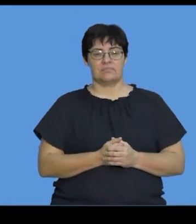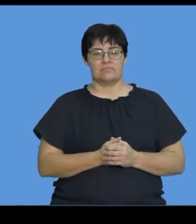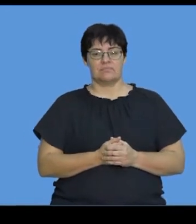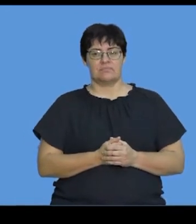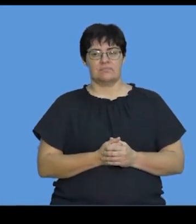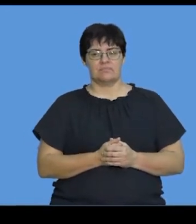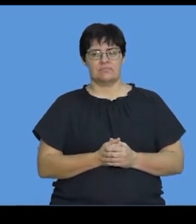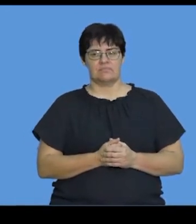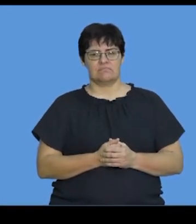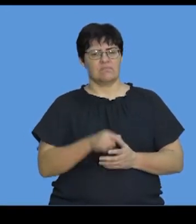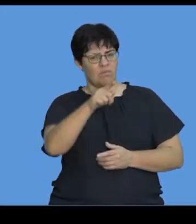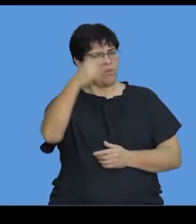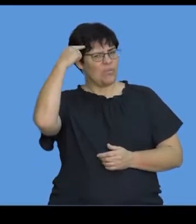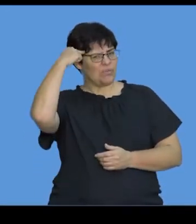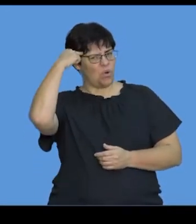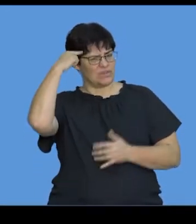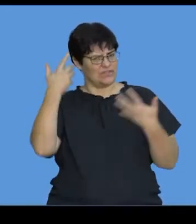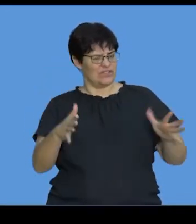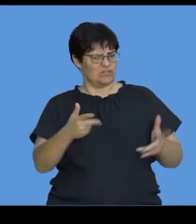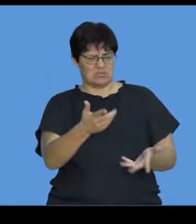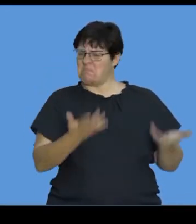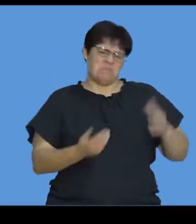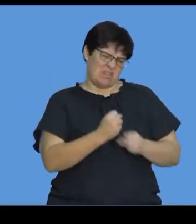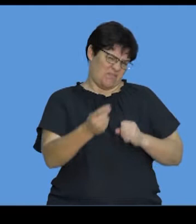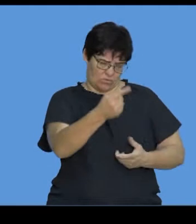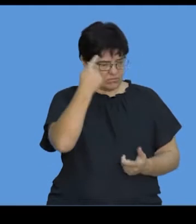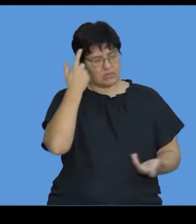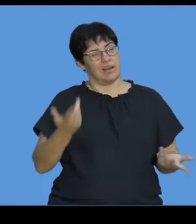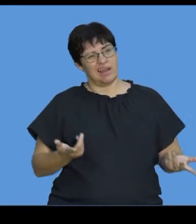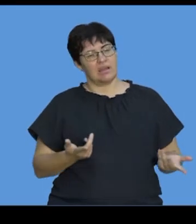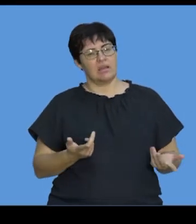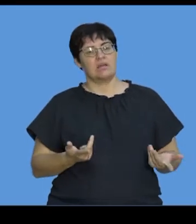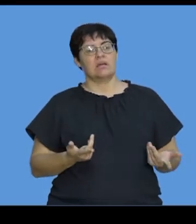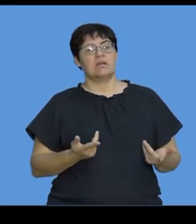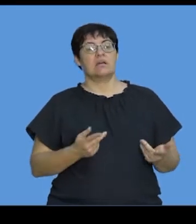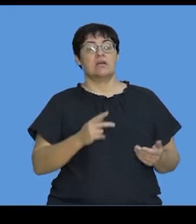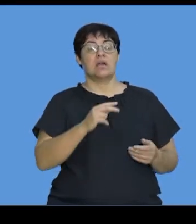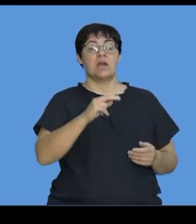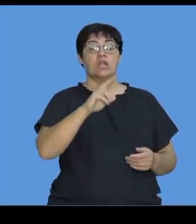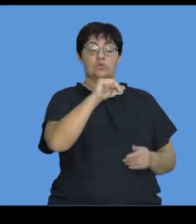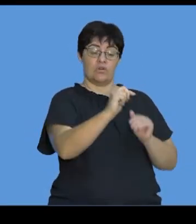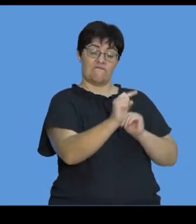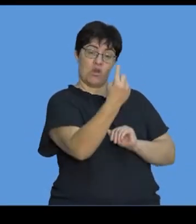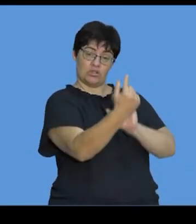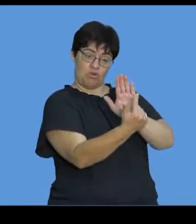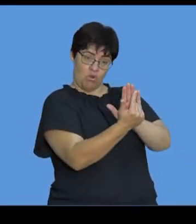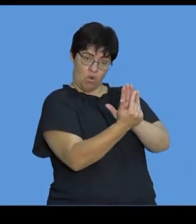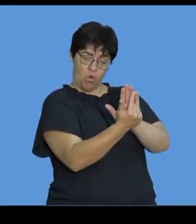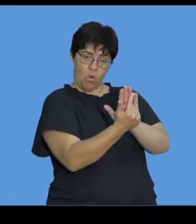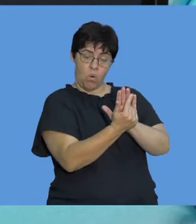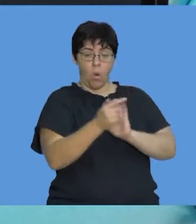have you ever thought about, probably not, but we're going to go with it, how Newton's first law applies to